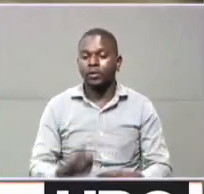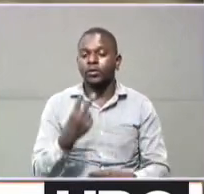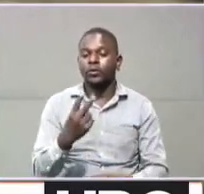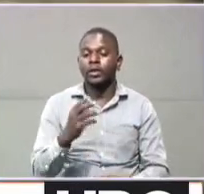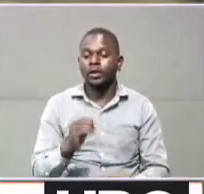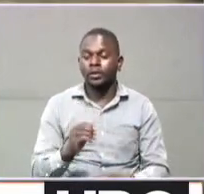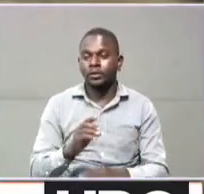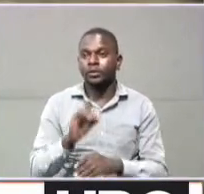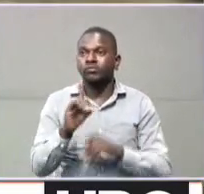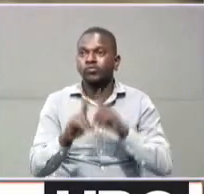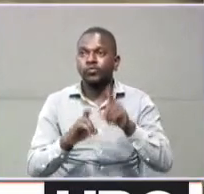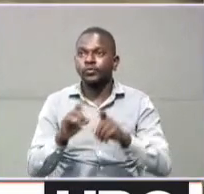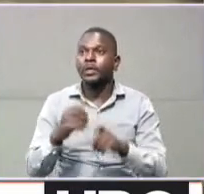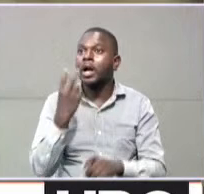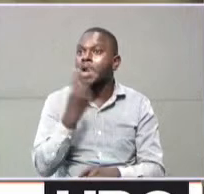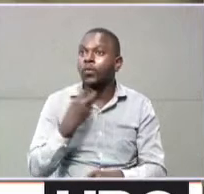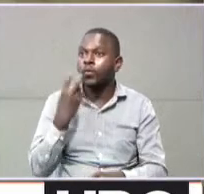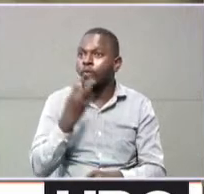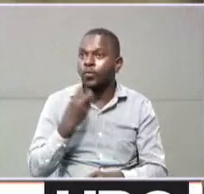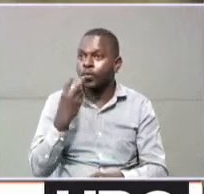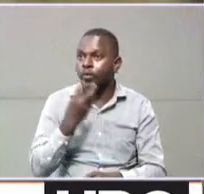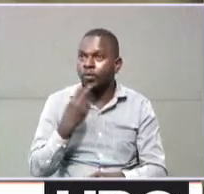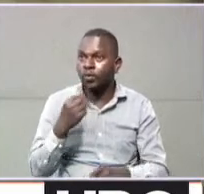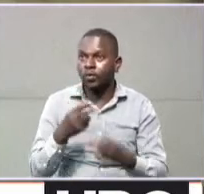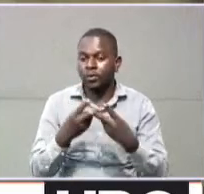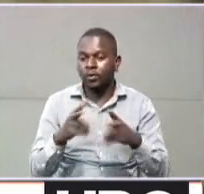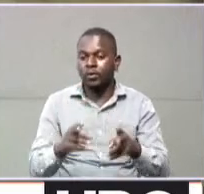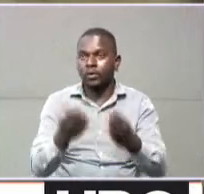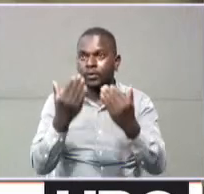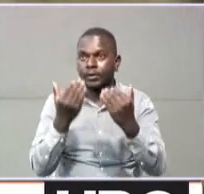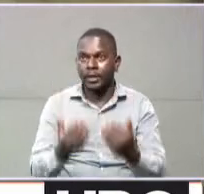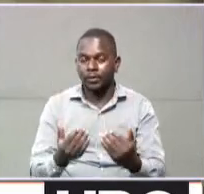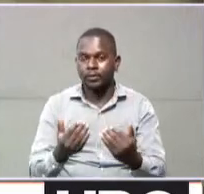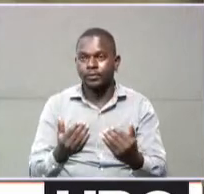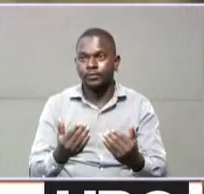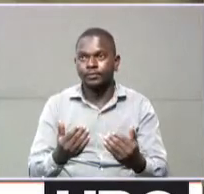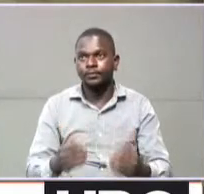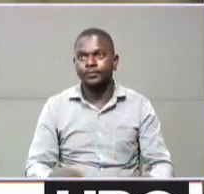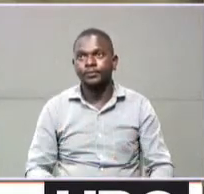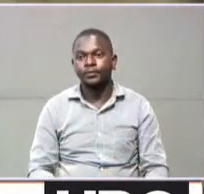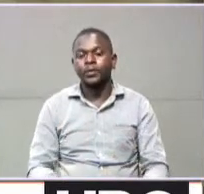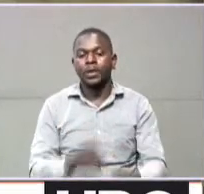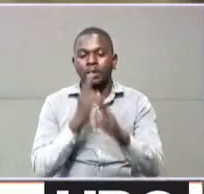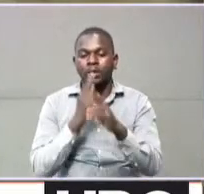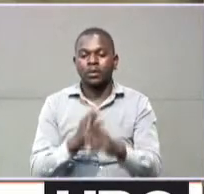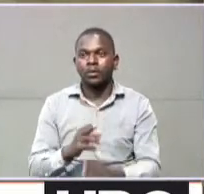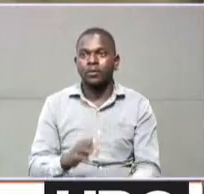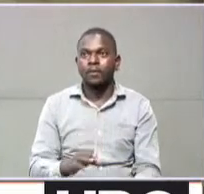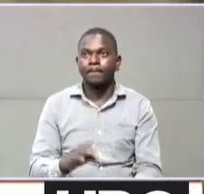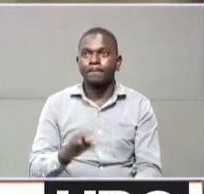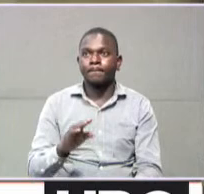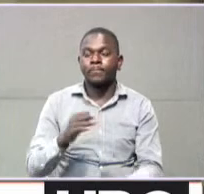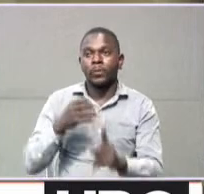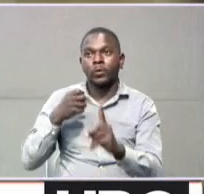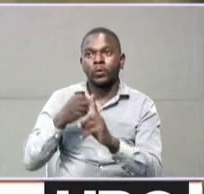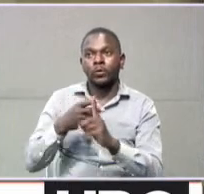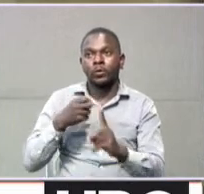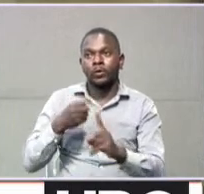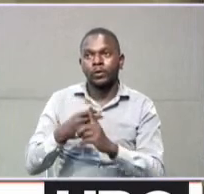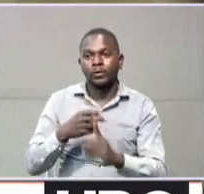for oral questions and they start from now honor margaret cottido